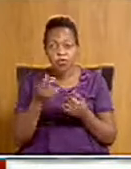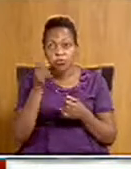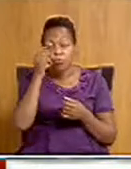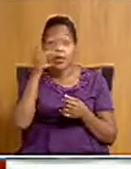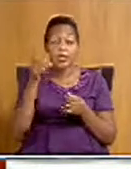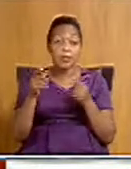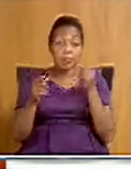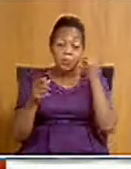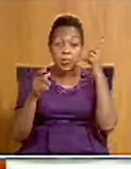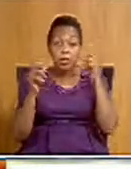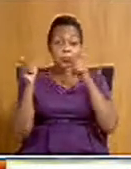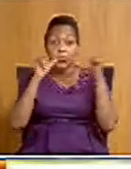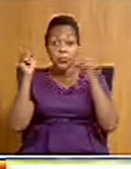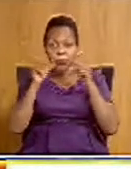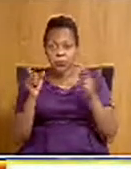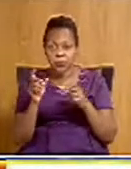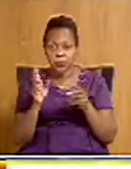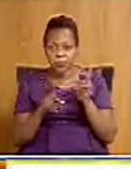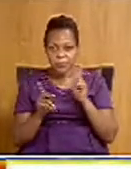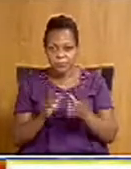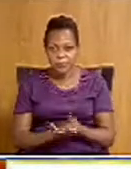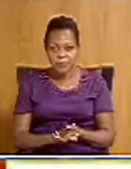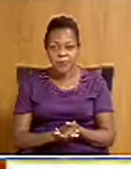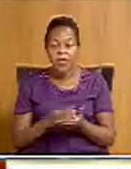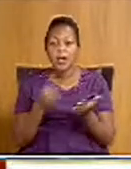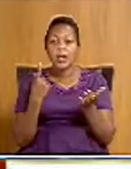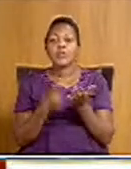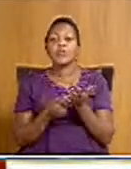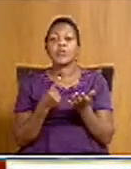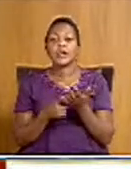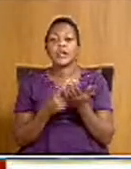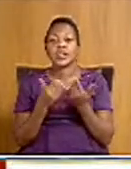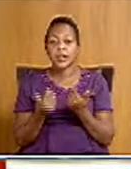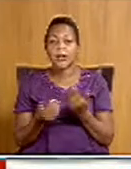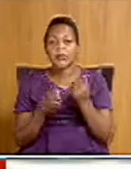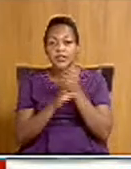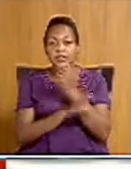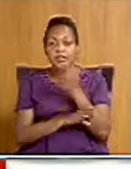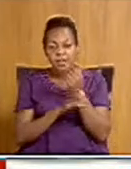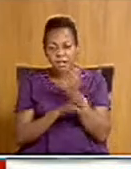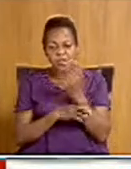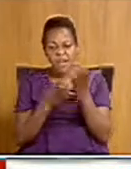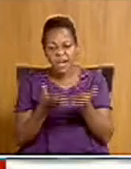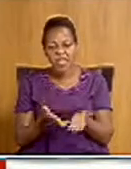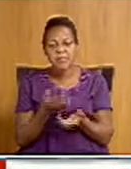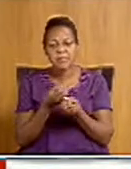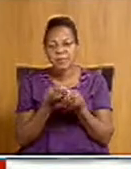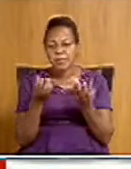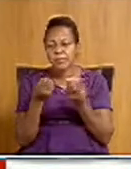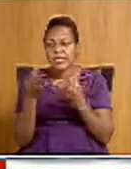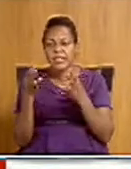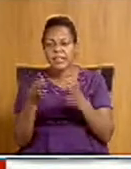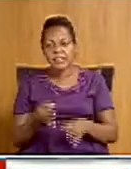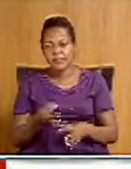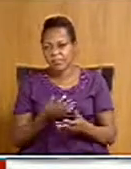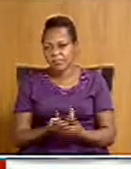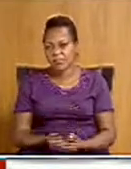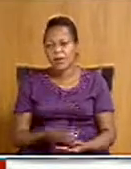some of the sections of the population, Uganda now is a country of surpluses.